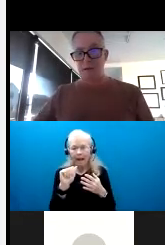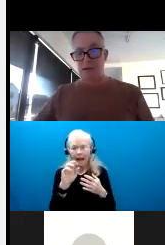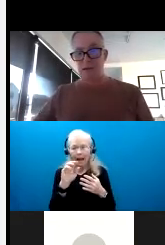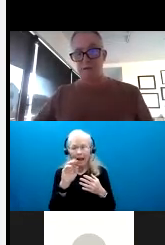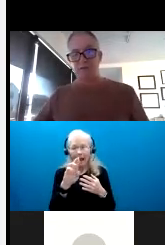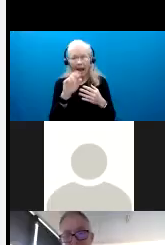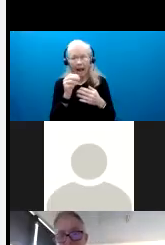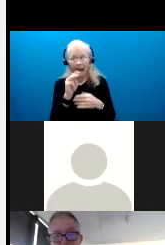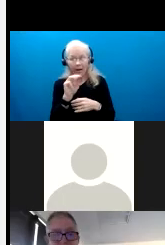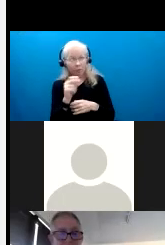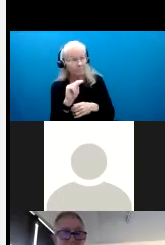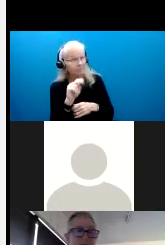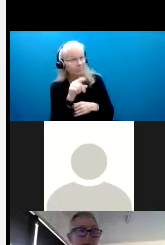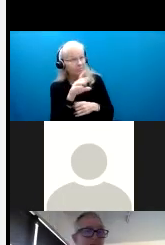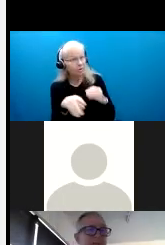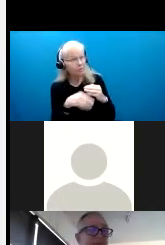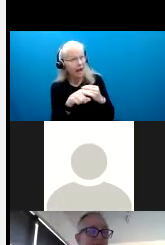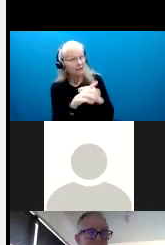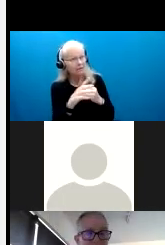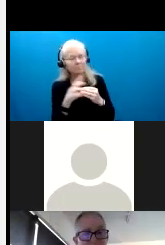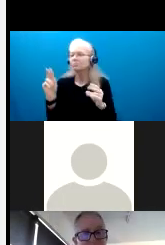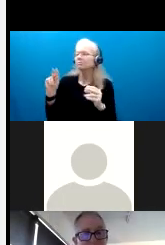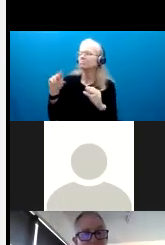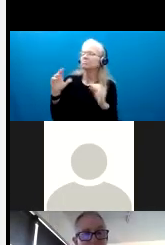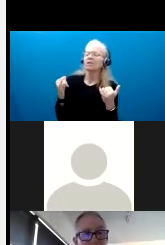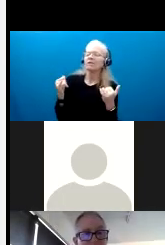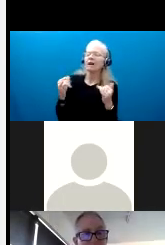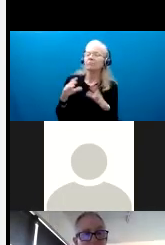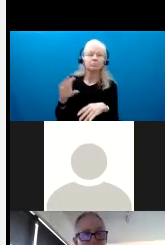point. Okay. Thanks. Okay. Anyone else?